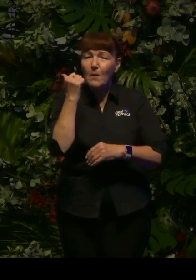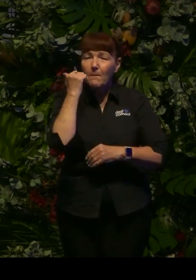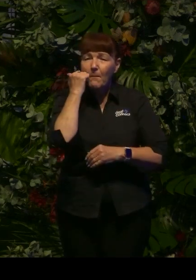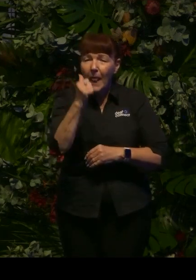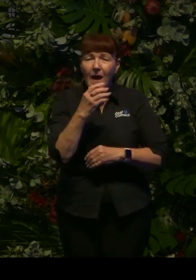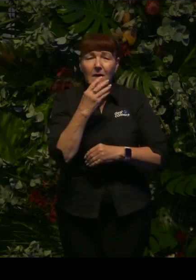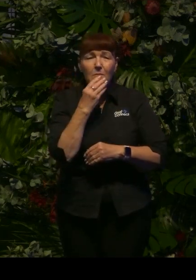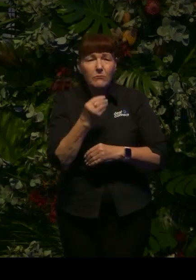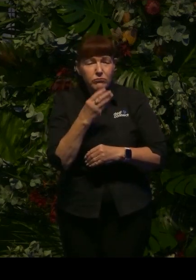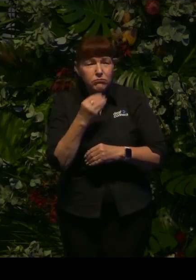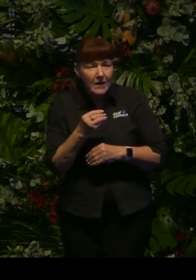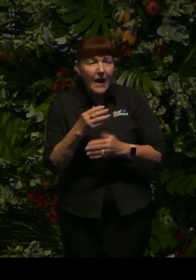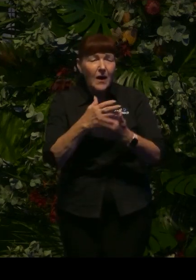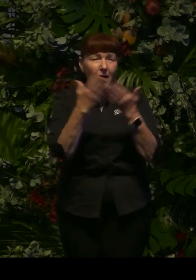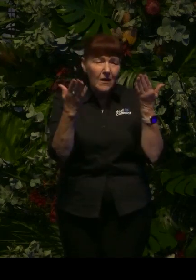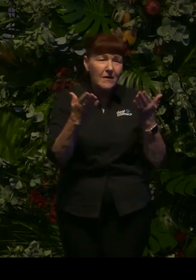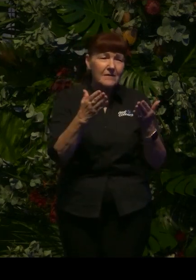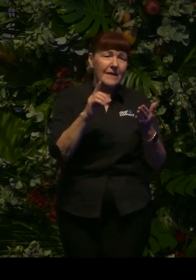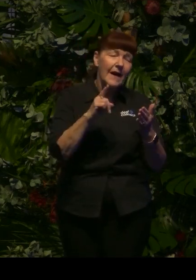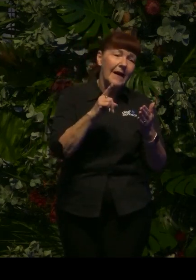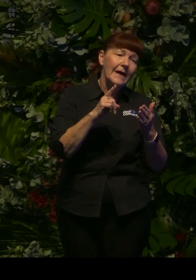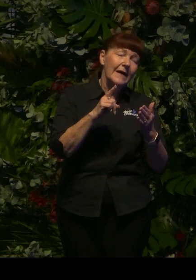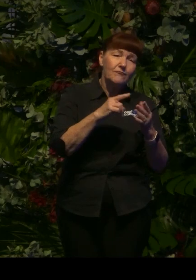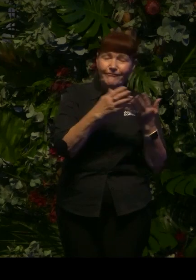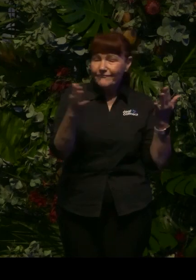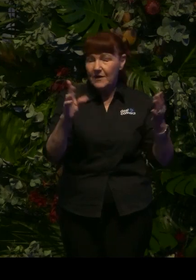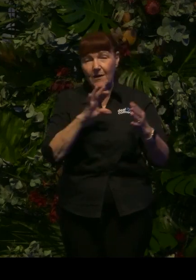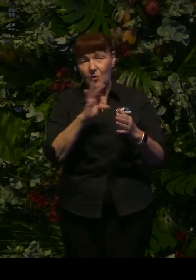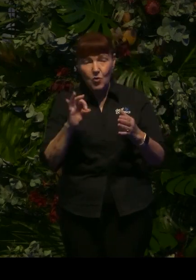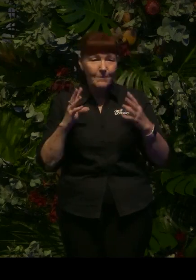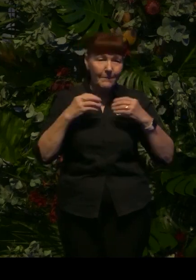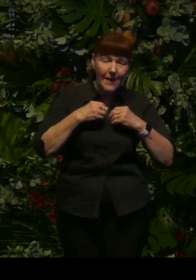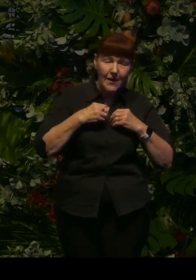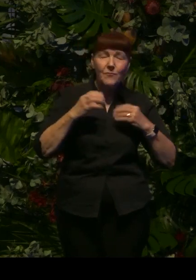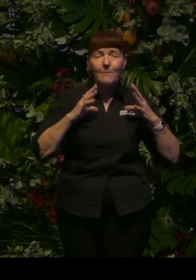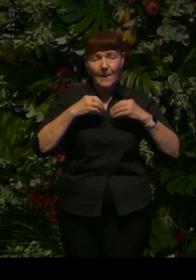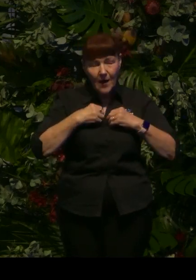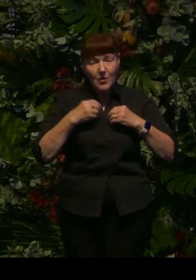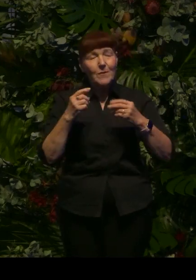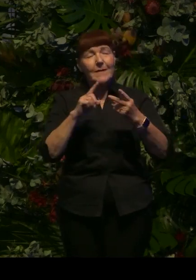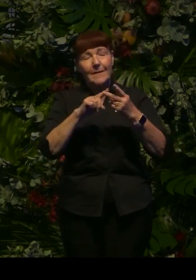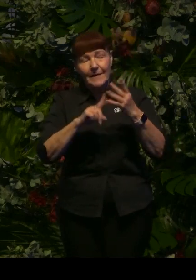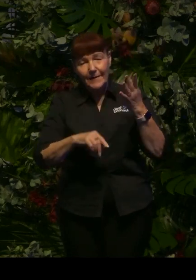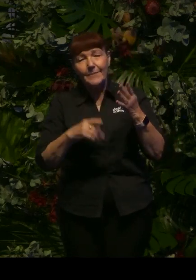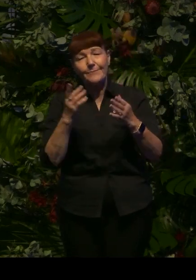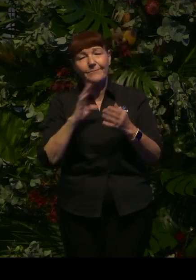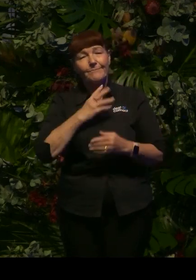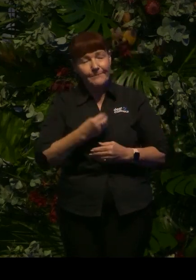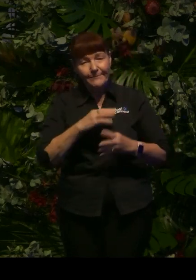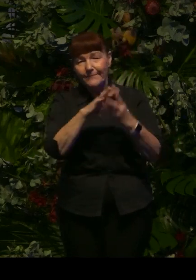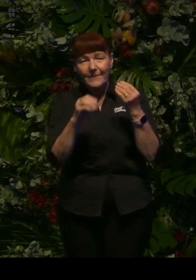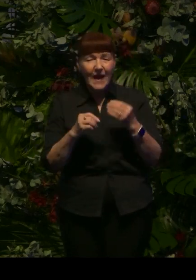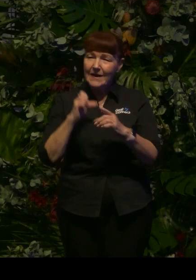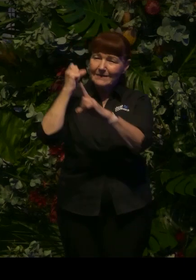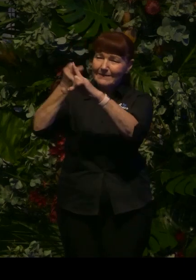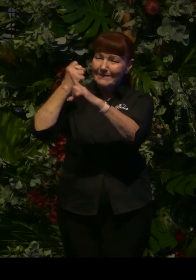API, indigenous, queer, male, women, transgender, and gender non-binary activists, we must continue to show up to reject many extreme